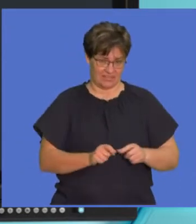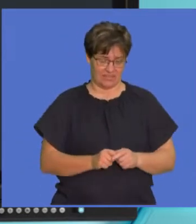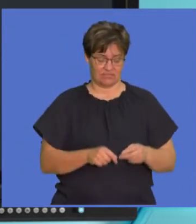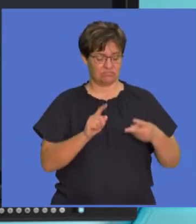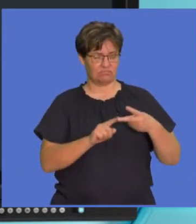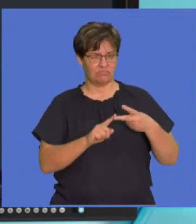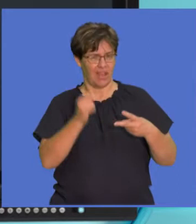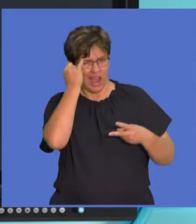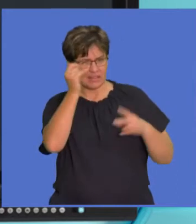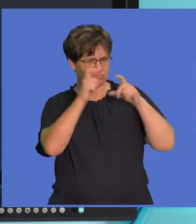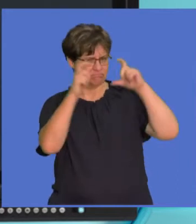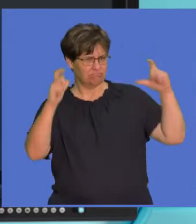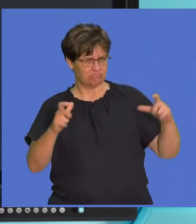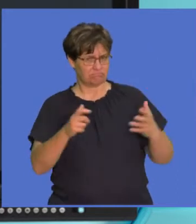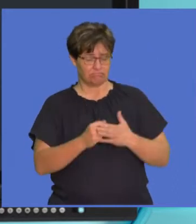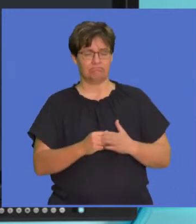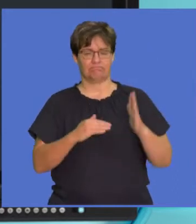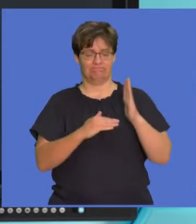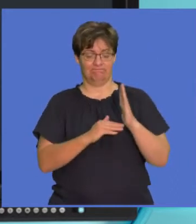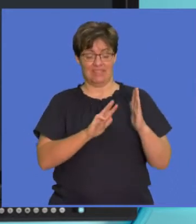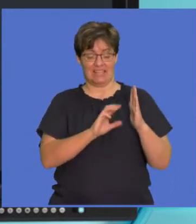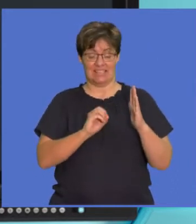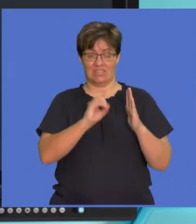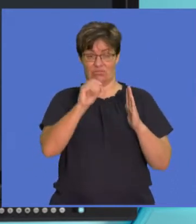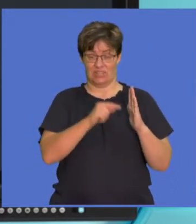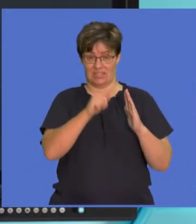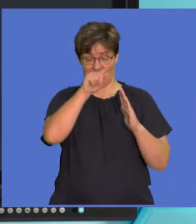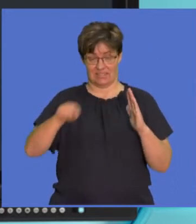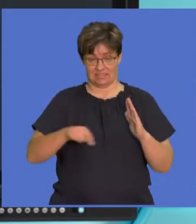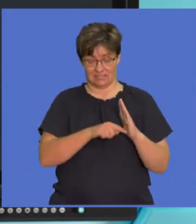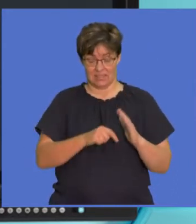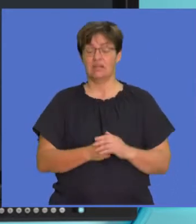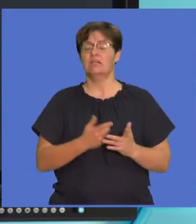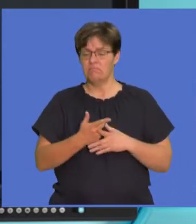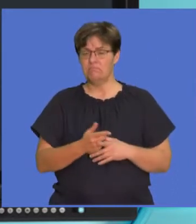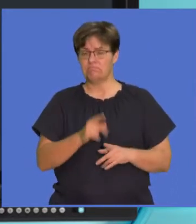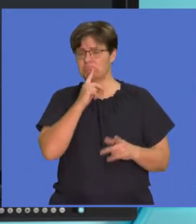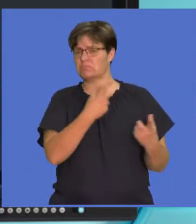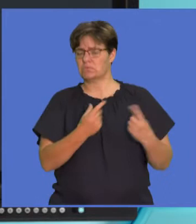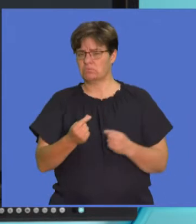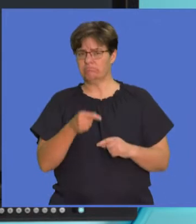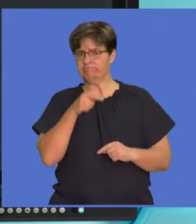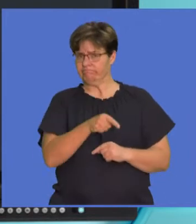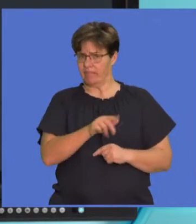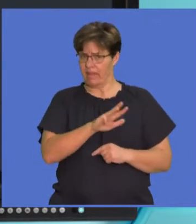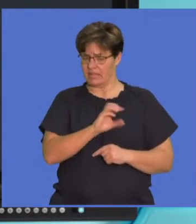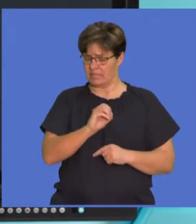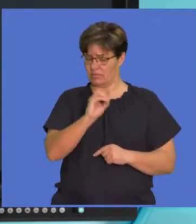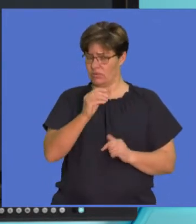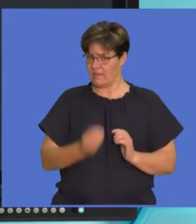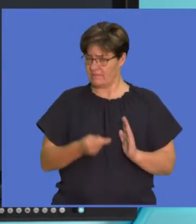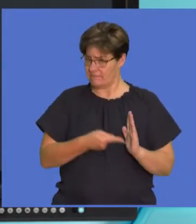bigger idea, which was a right angle triangle. We looked at things that we can do given that a triangle is right